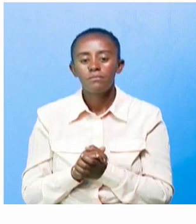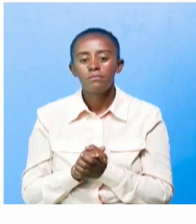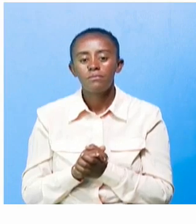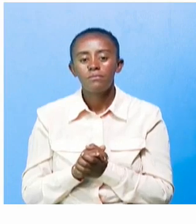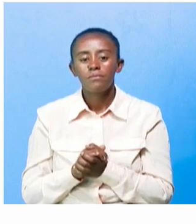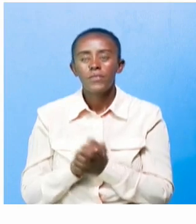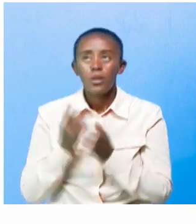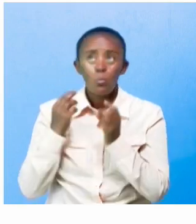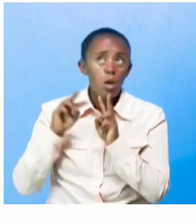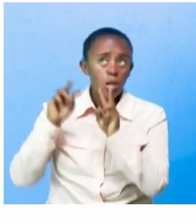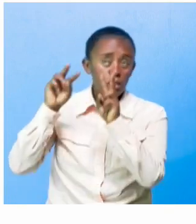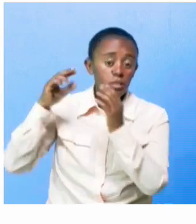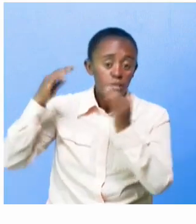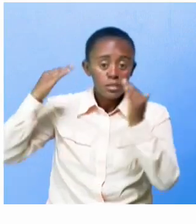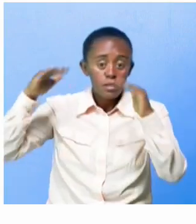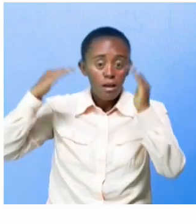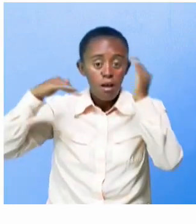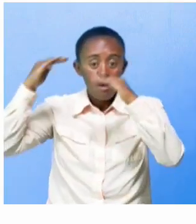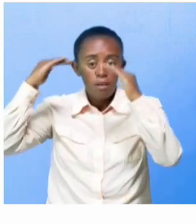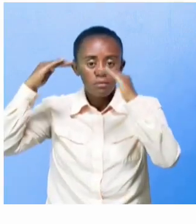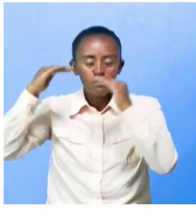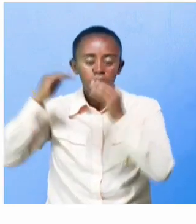Look at the sky.